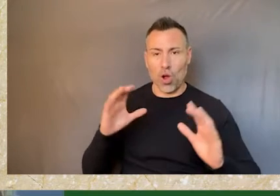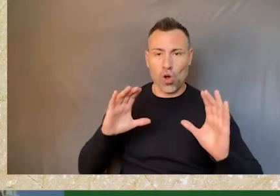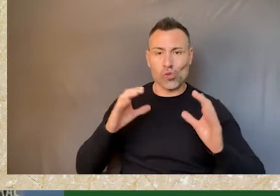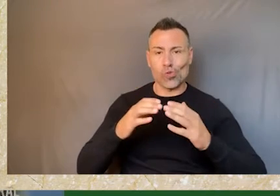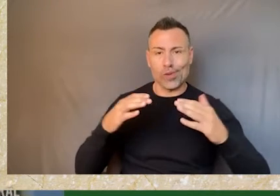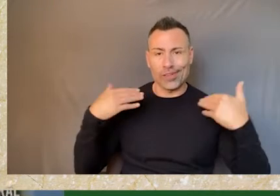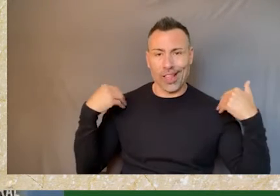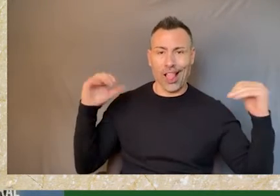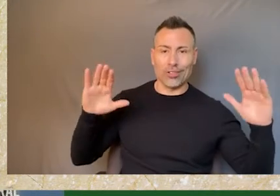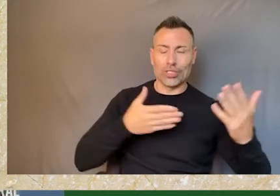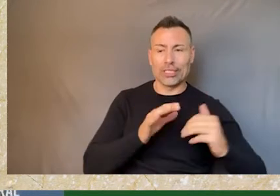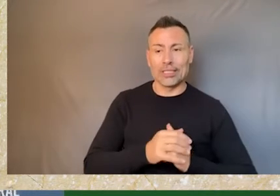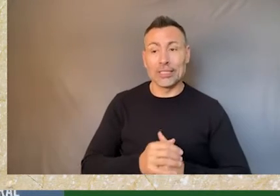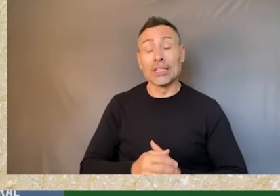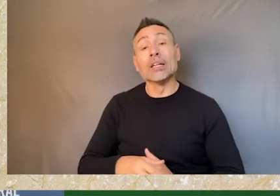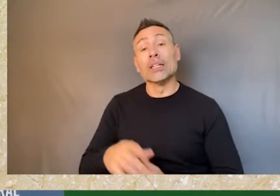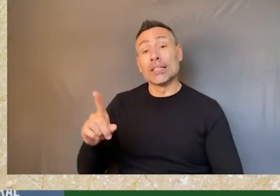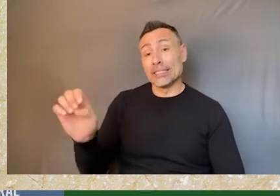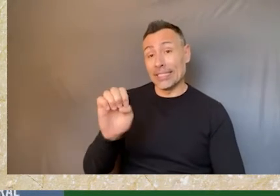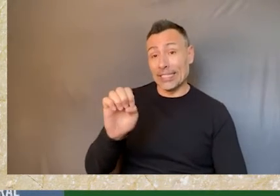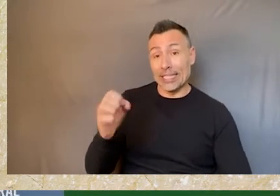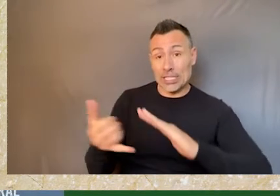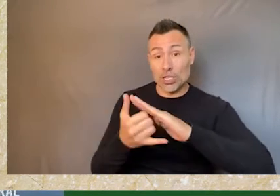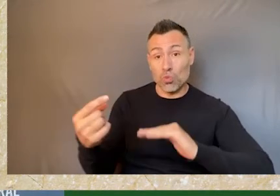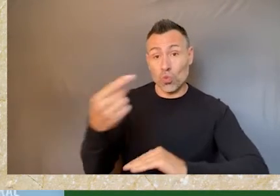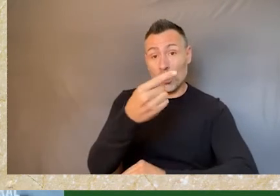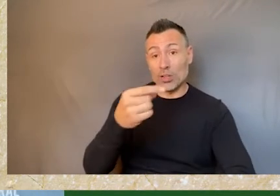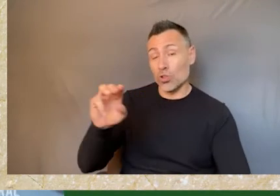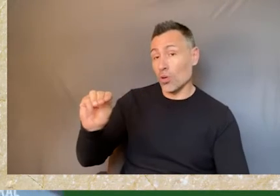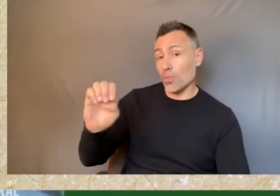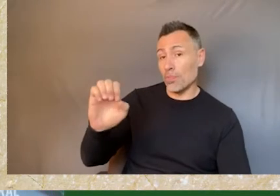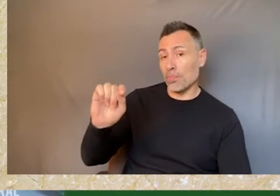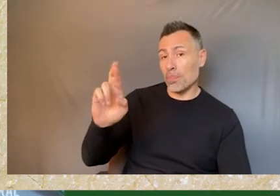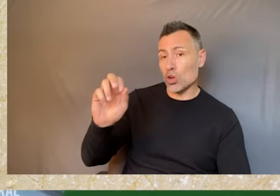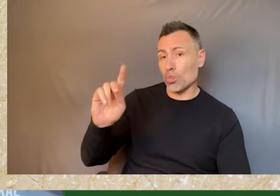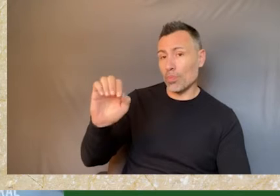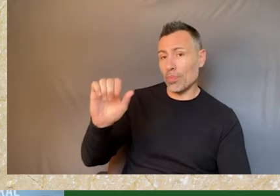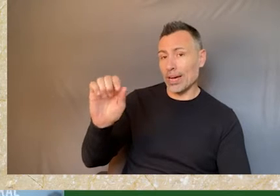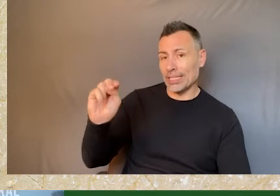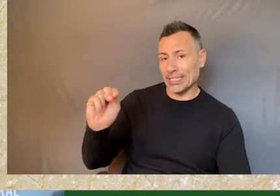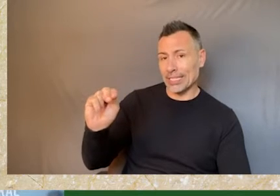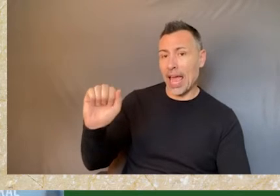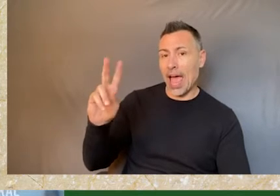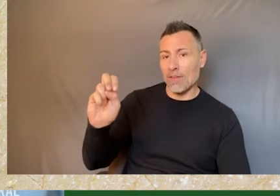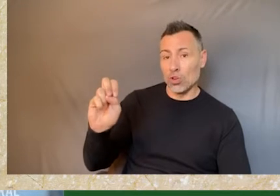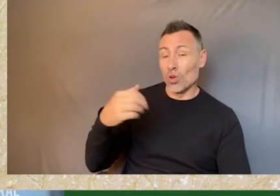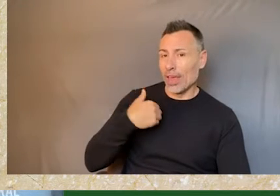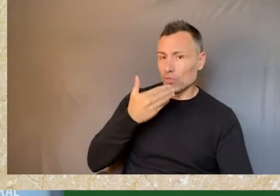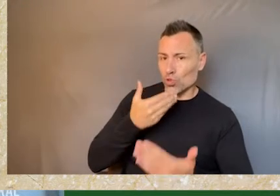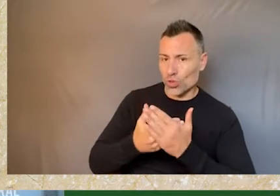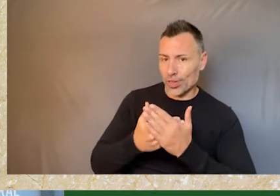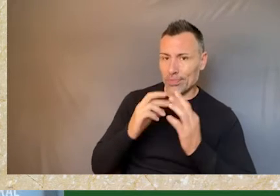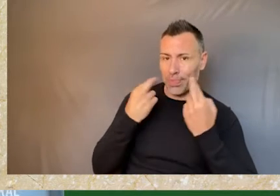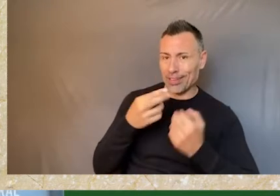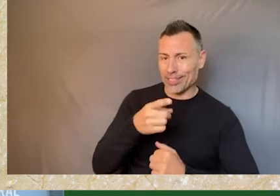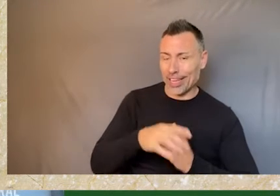Take the East Subway right to Metropolitan Avenue. And they got good bagels there, my man. Look at that. All right. Rainbow bagels. I'll let